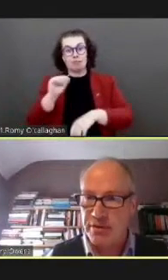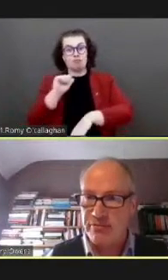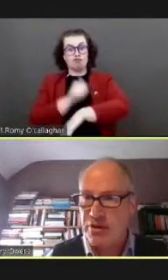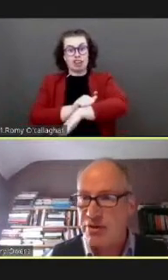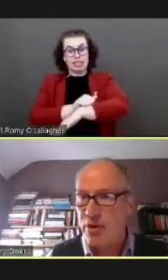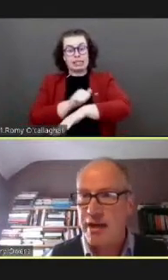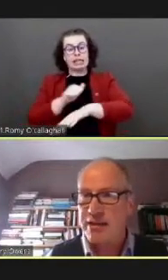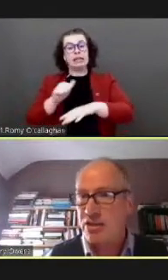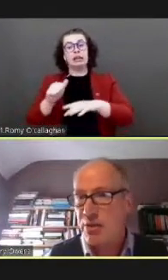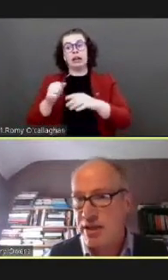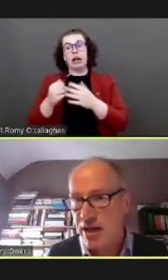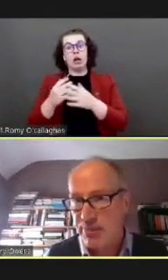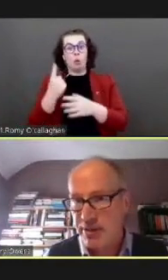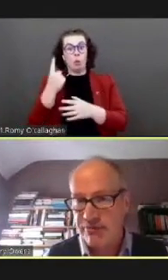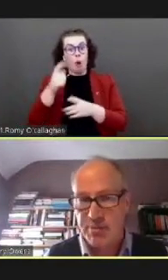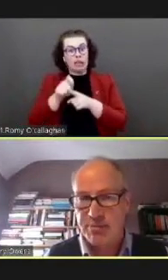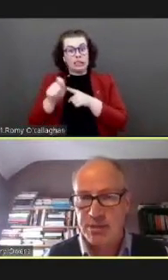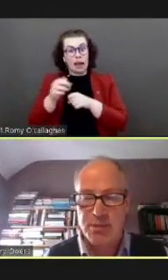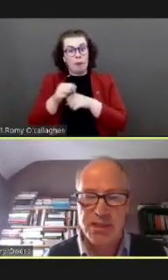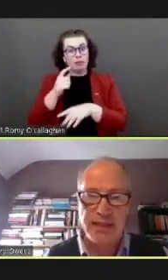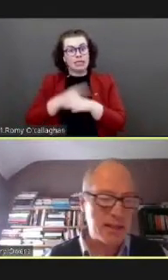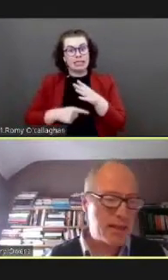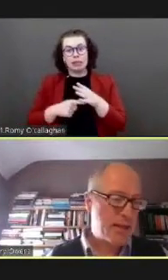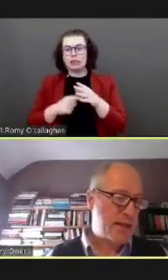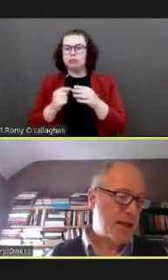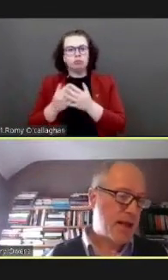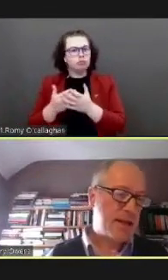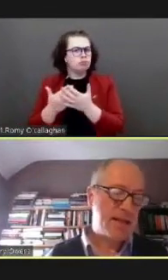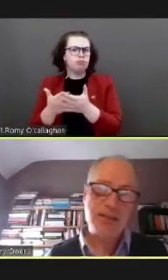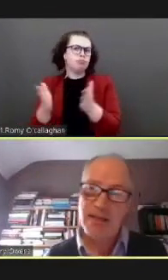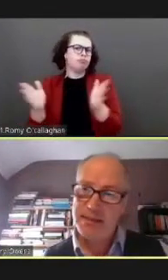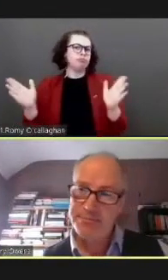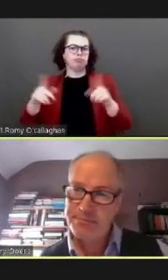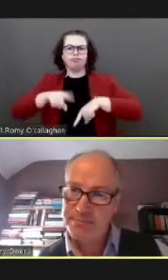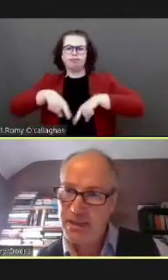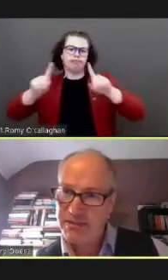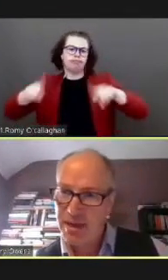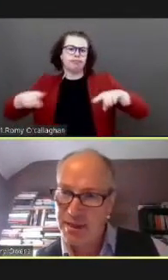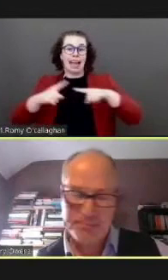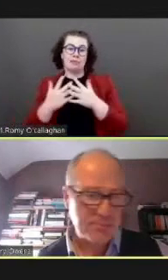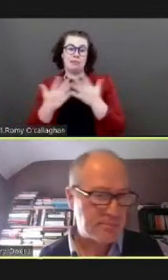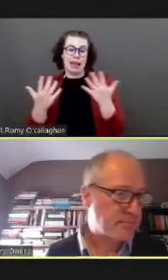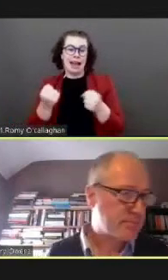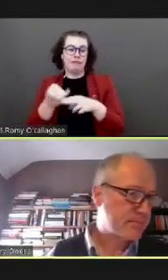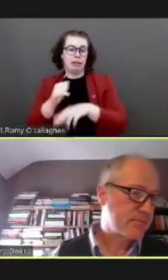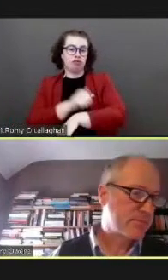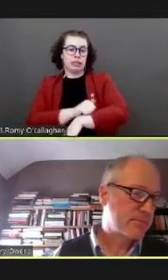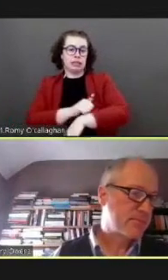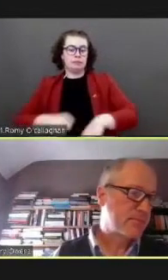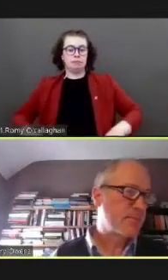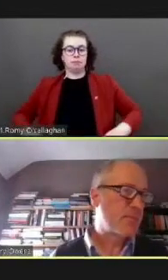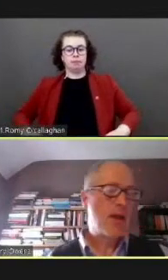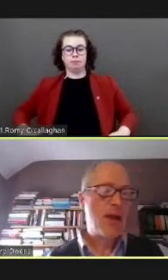very broad, very wide, and it's quite common for people to present. Next slide, if I may.